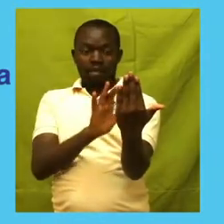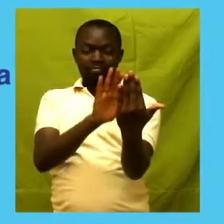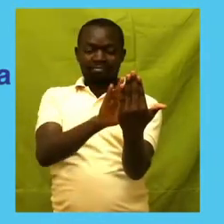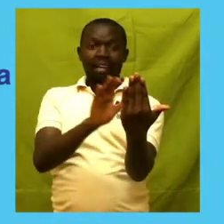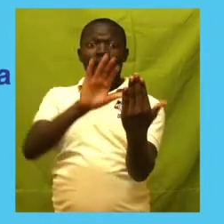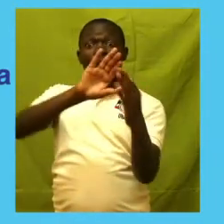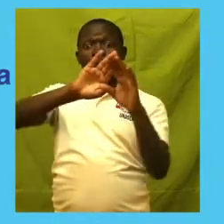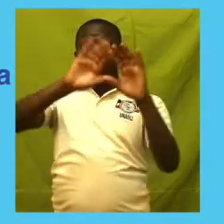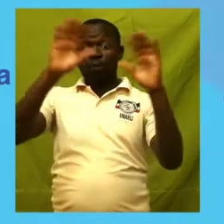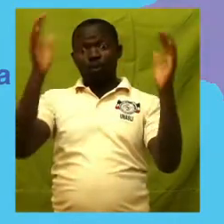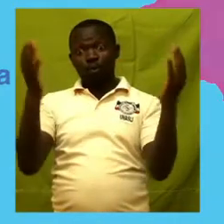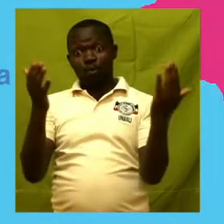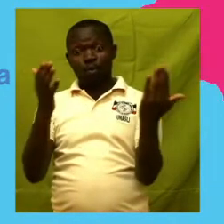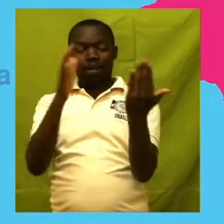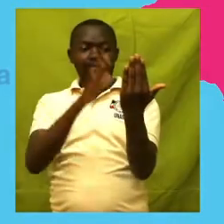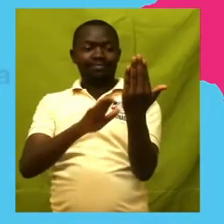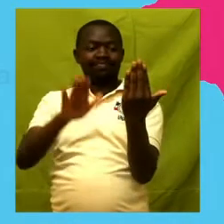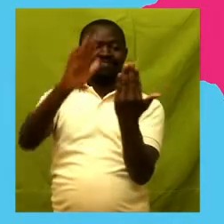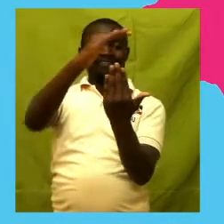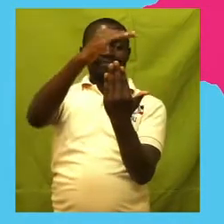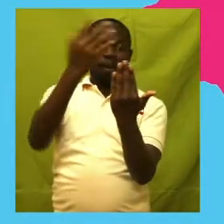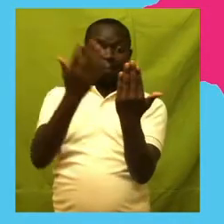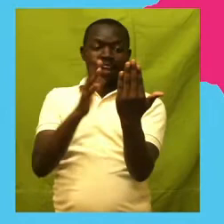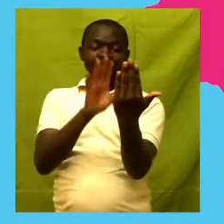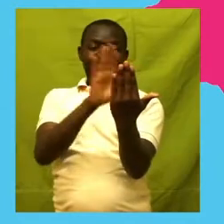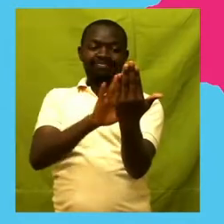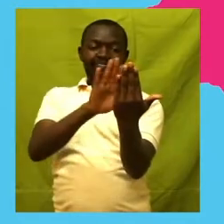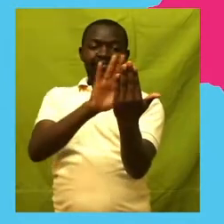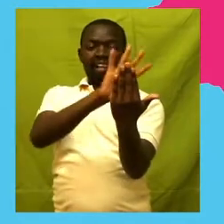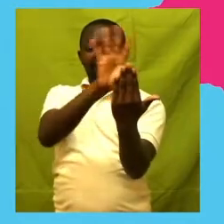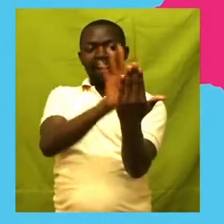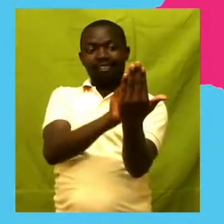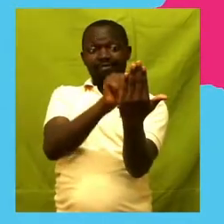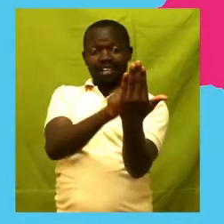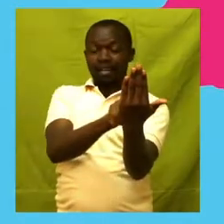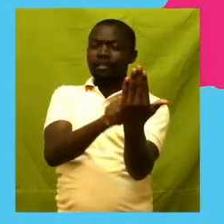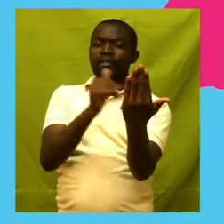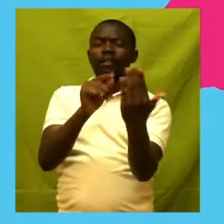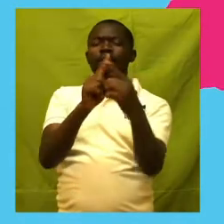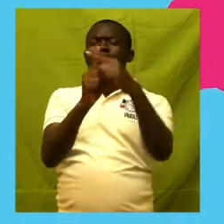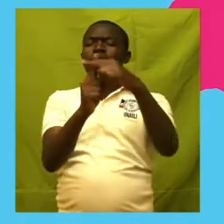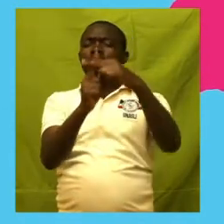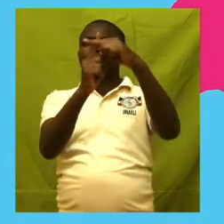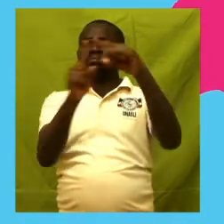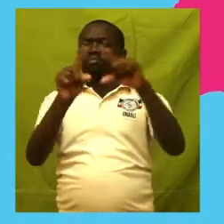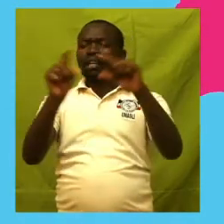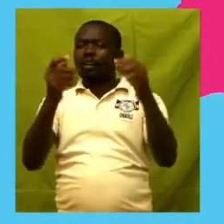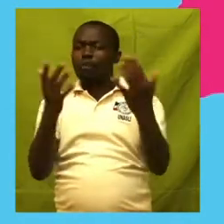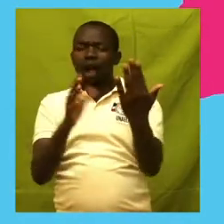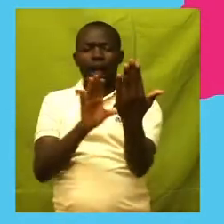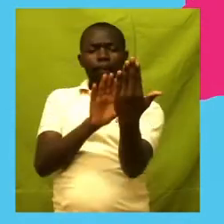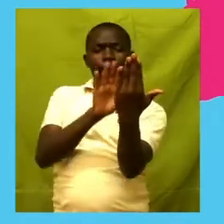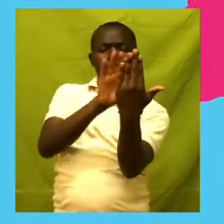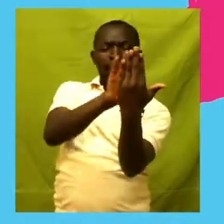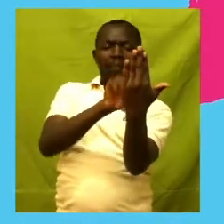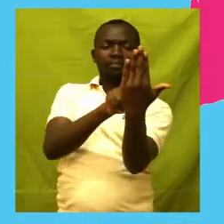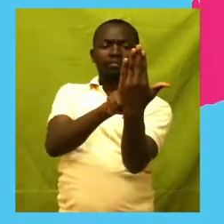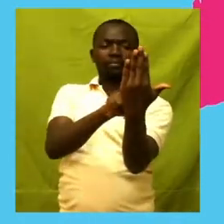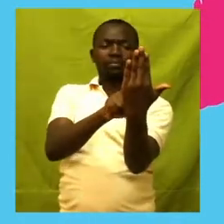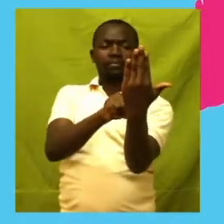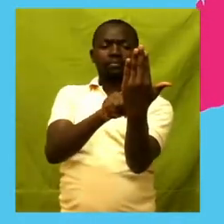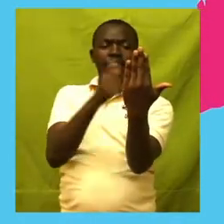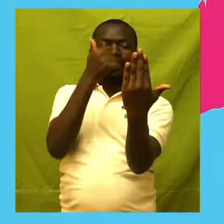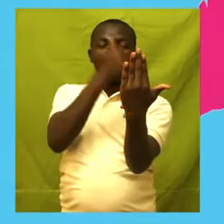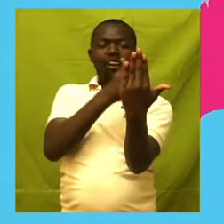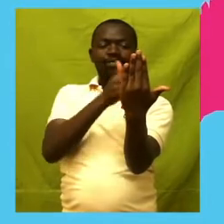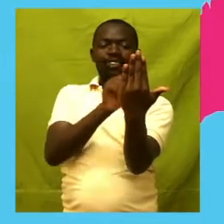map and touch Africa. Good. Now put your compass card in Africa.